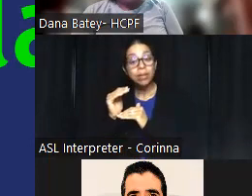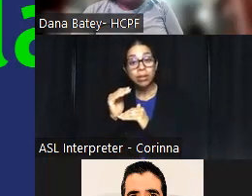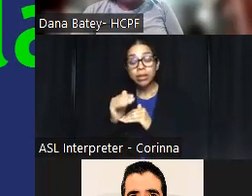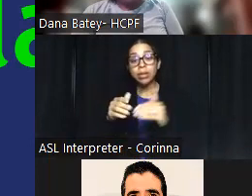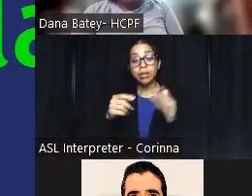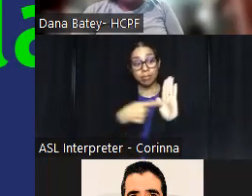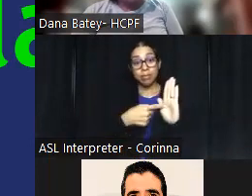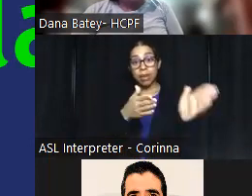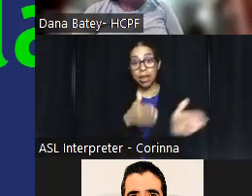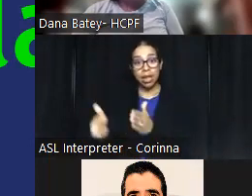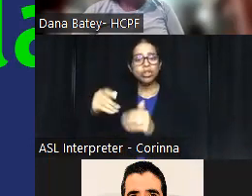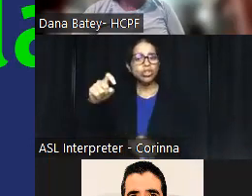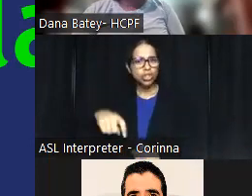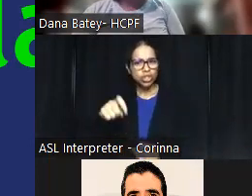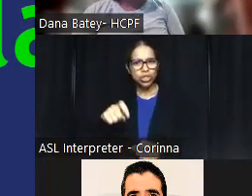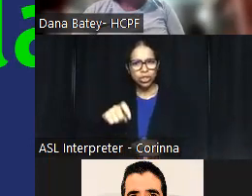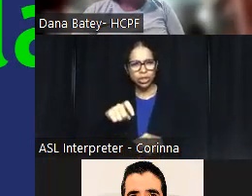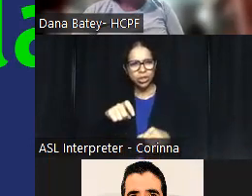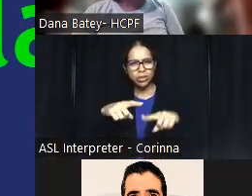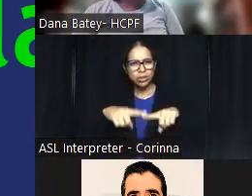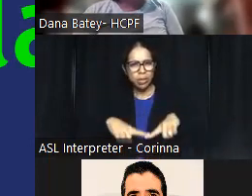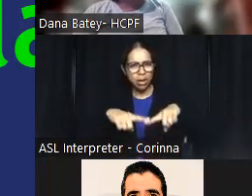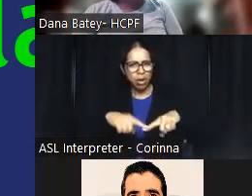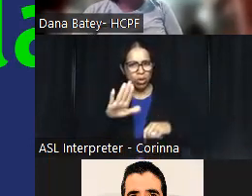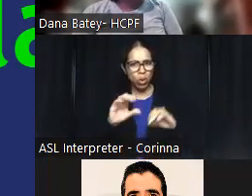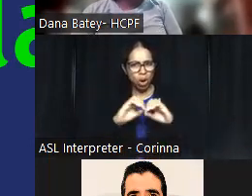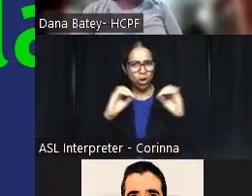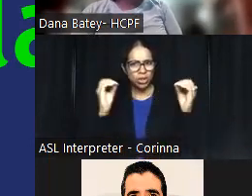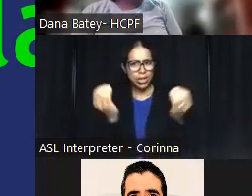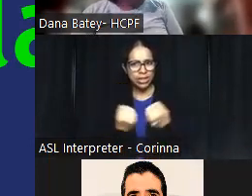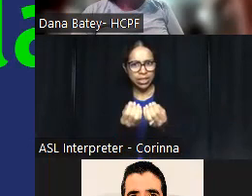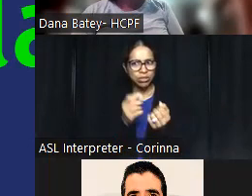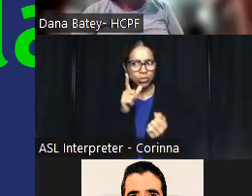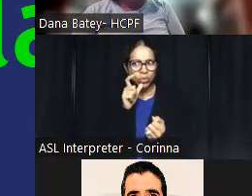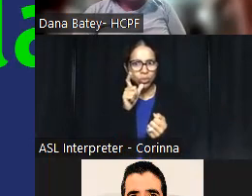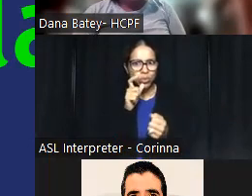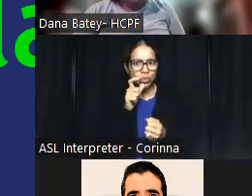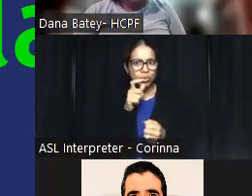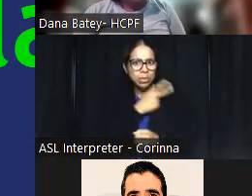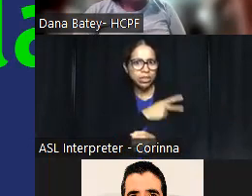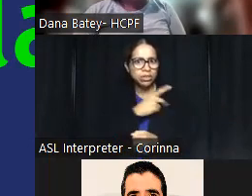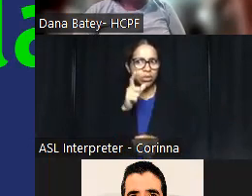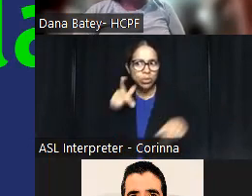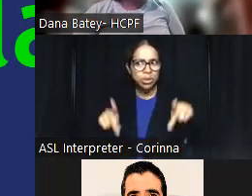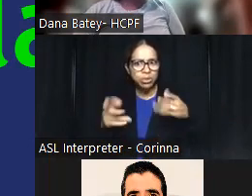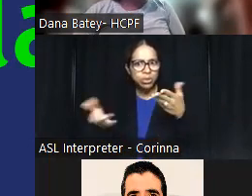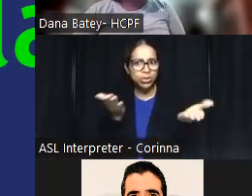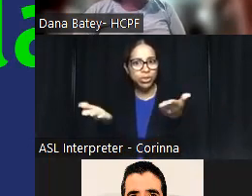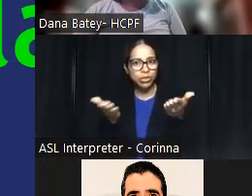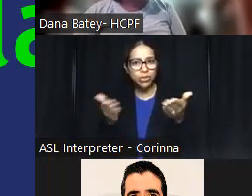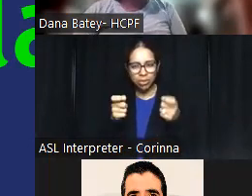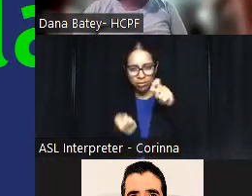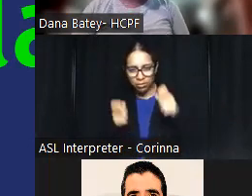tailored to who your organization serves. So there's not a one-size-fits-all plan. The